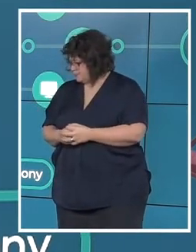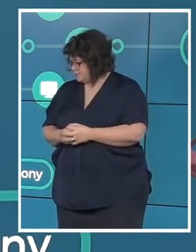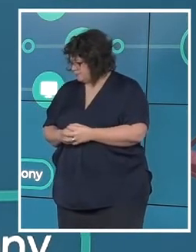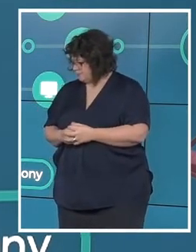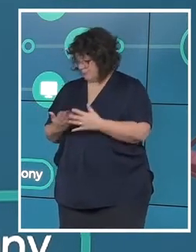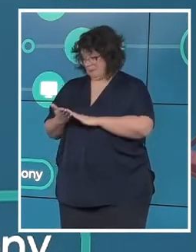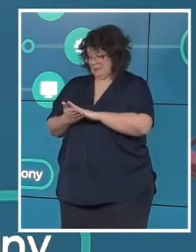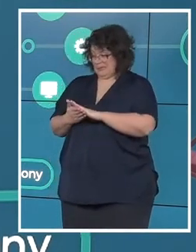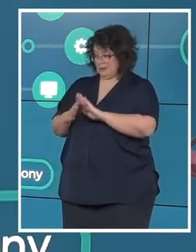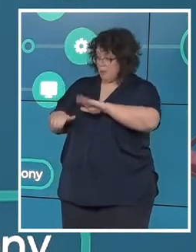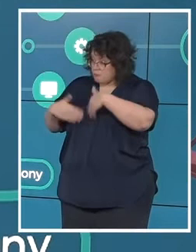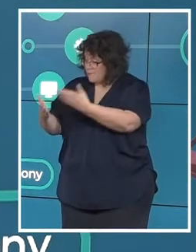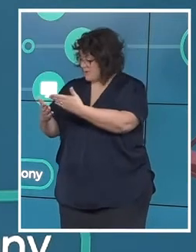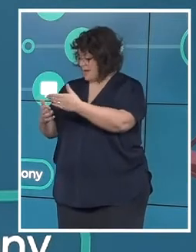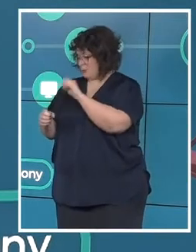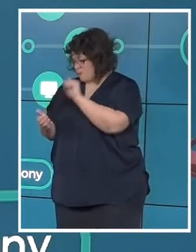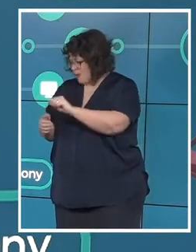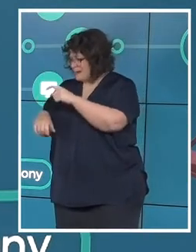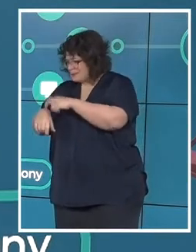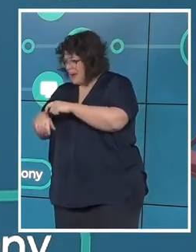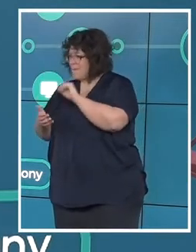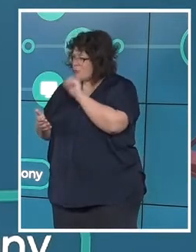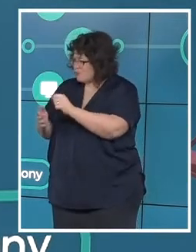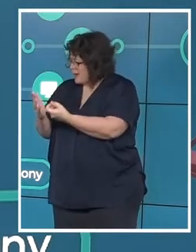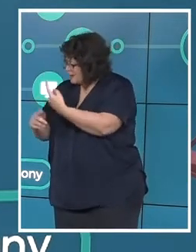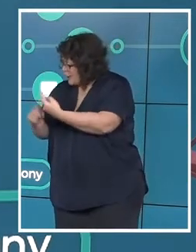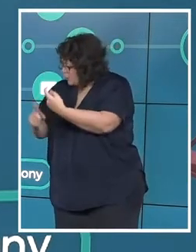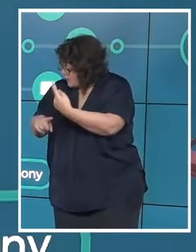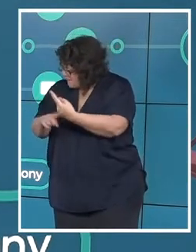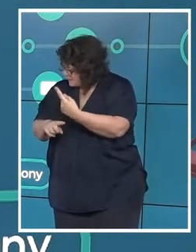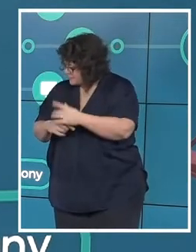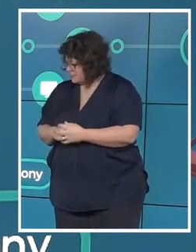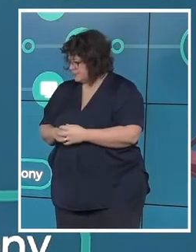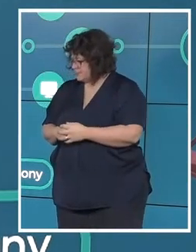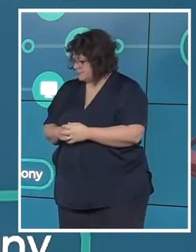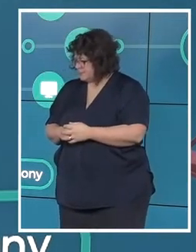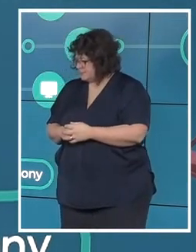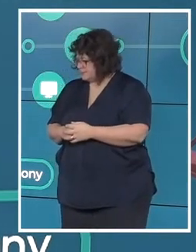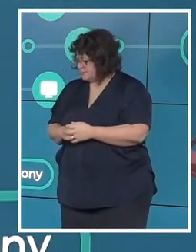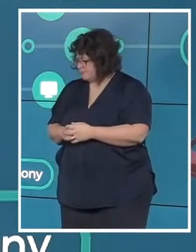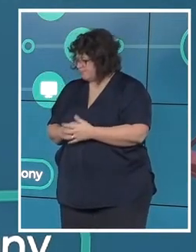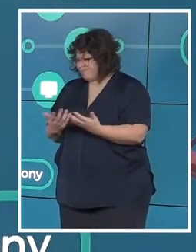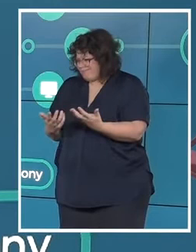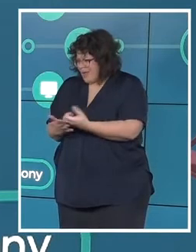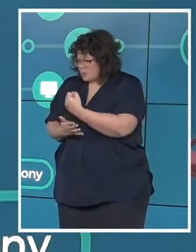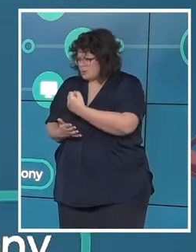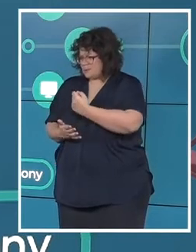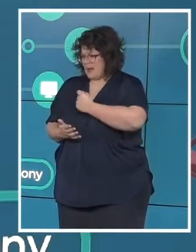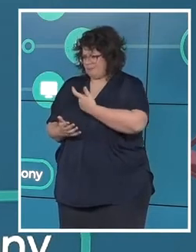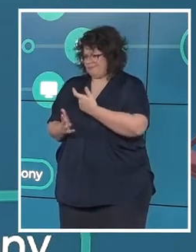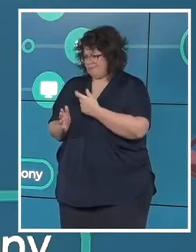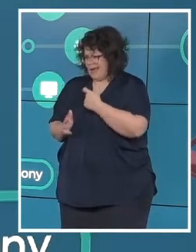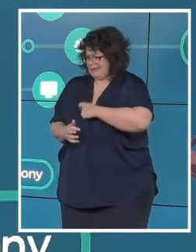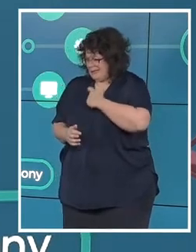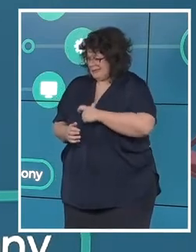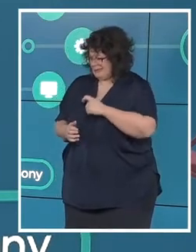tie that to location awareness and be able to drive an outcome. And for example, the one I gave you is within a store.